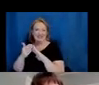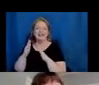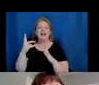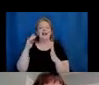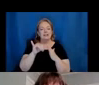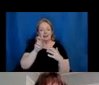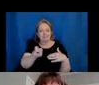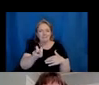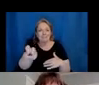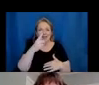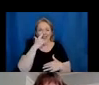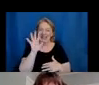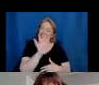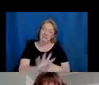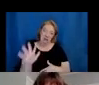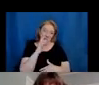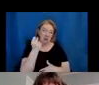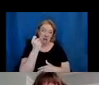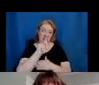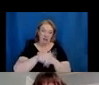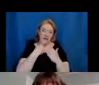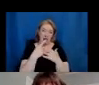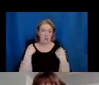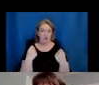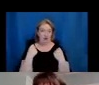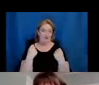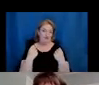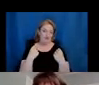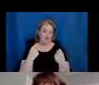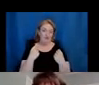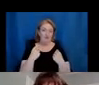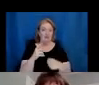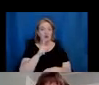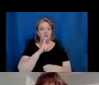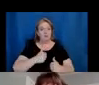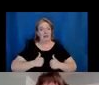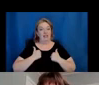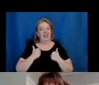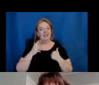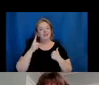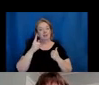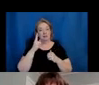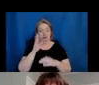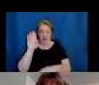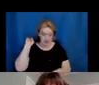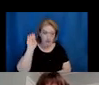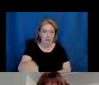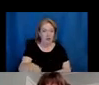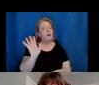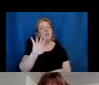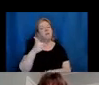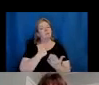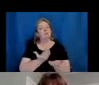This is about an 11-hour drive, so if you're making this trip in real life, we'd recommend breaking up your travel between 2 or 3 days at